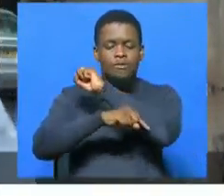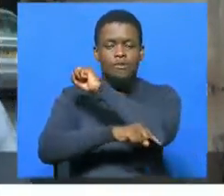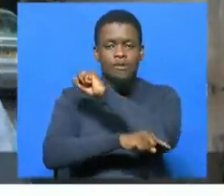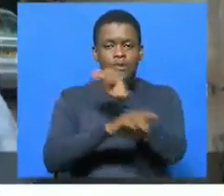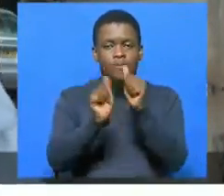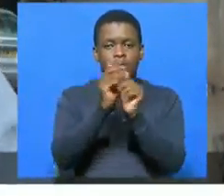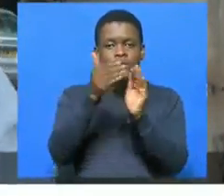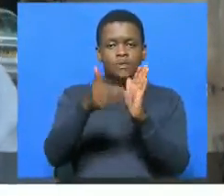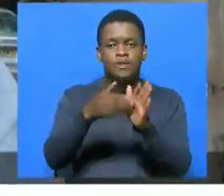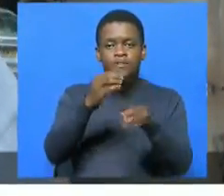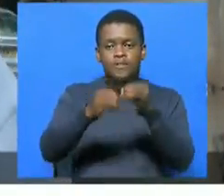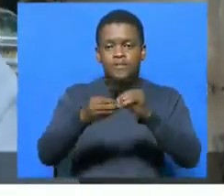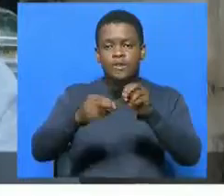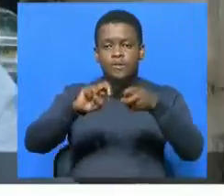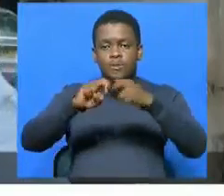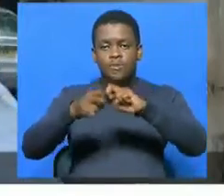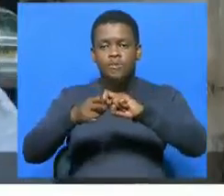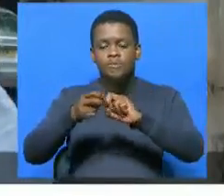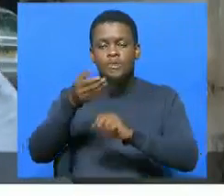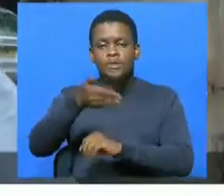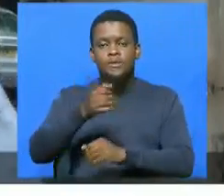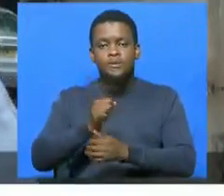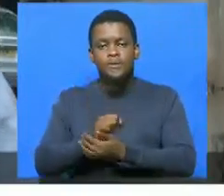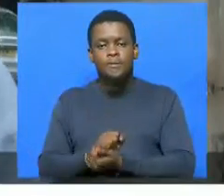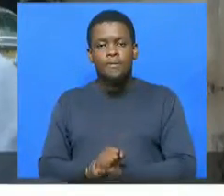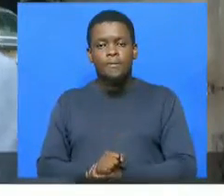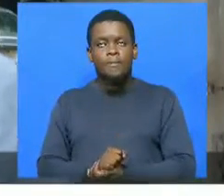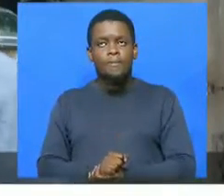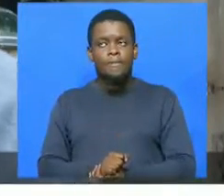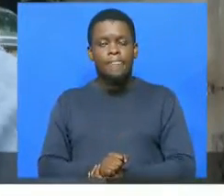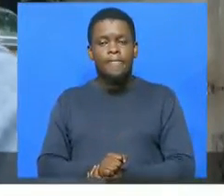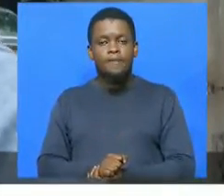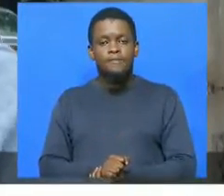proper solutions are implemented. The poor